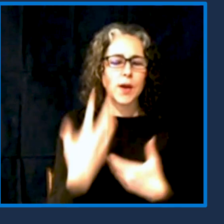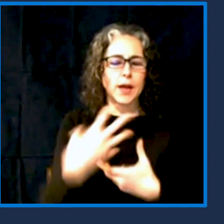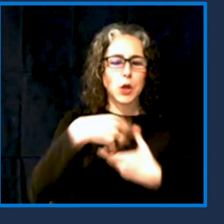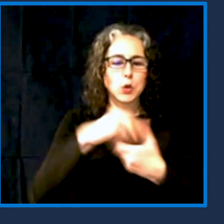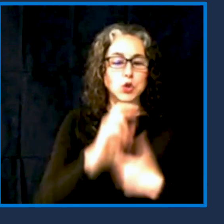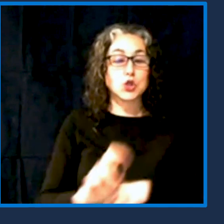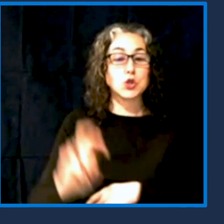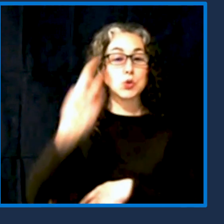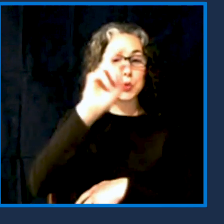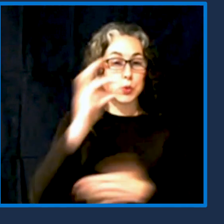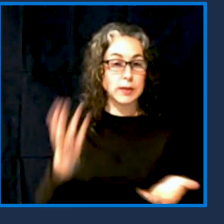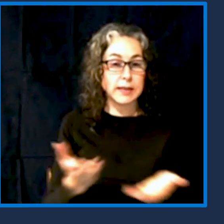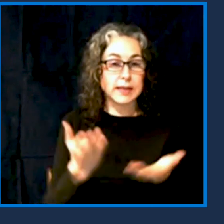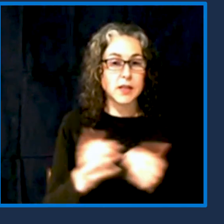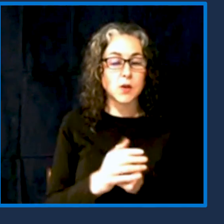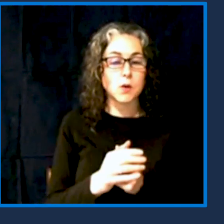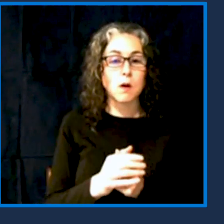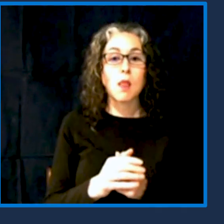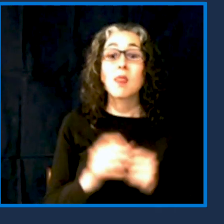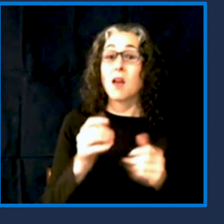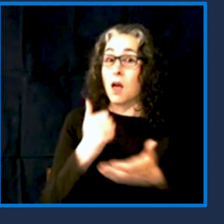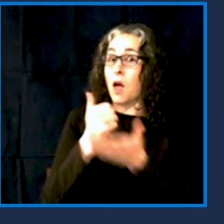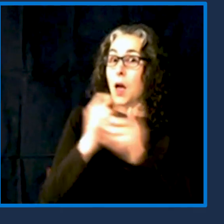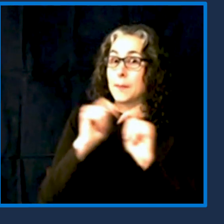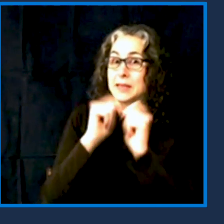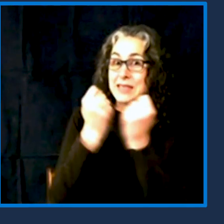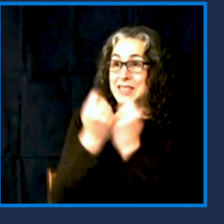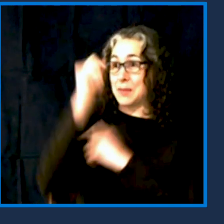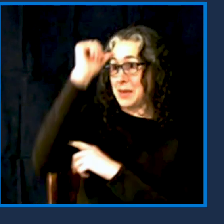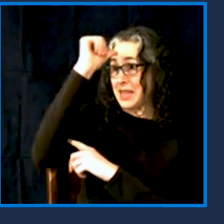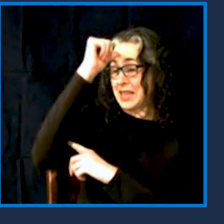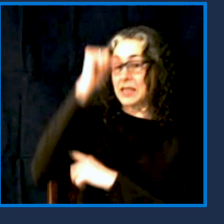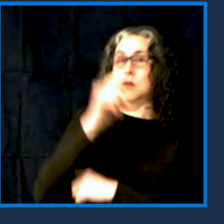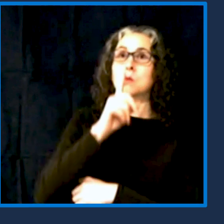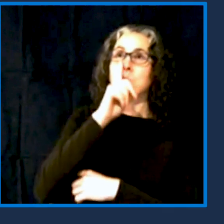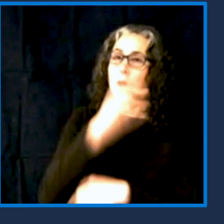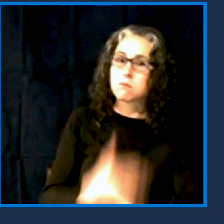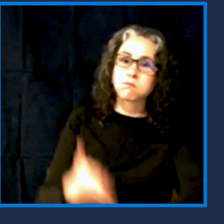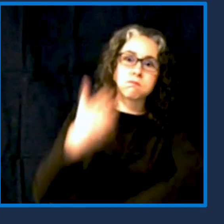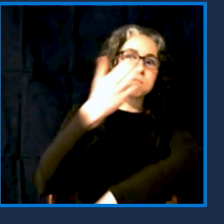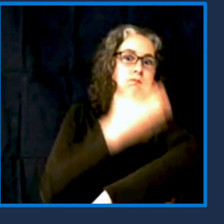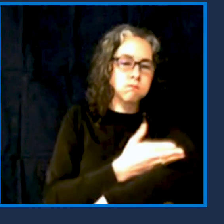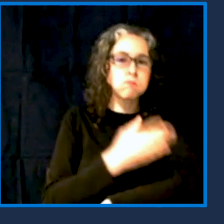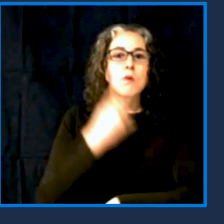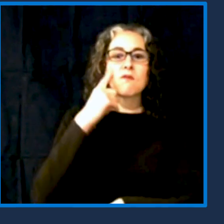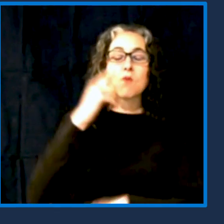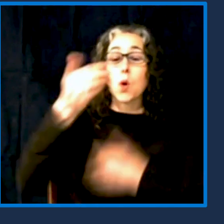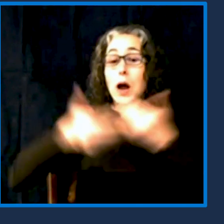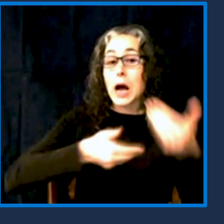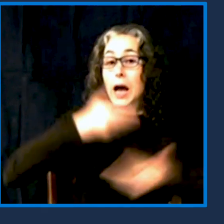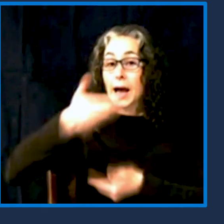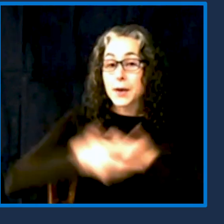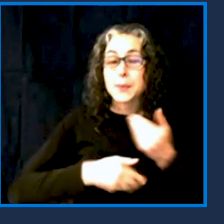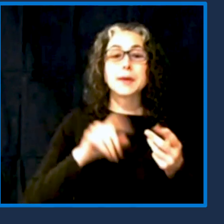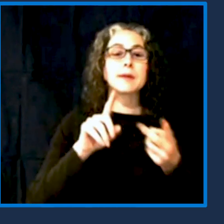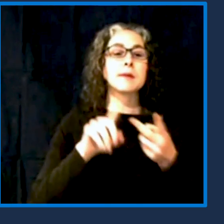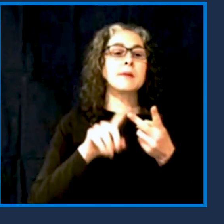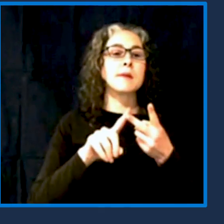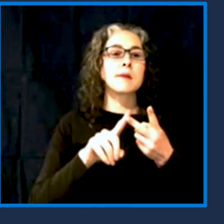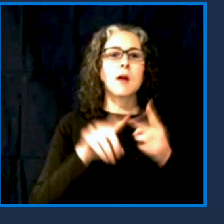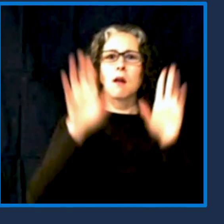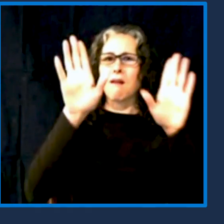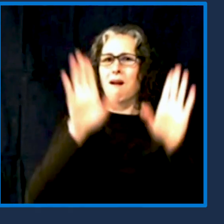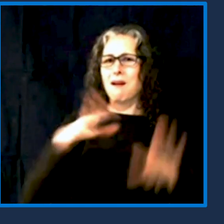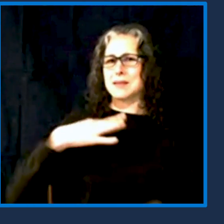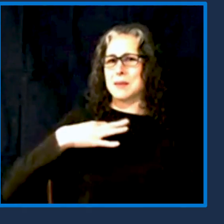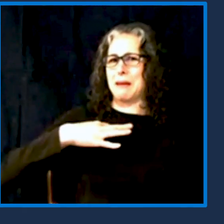journey, which has helped the Team India make significant progress in terms of hires and some great